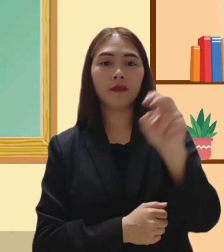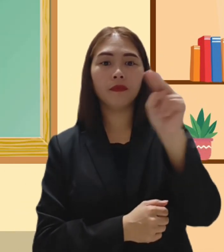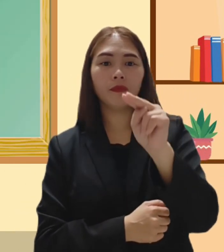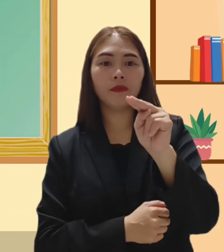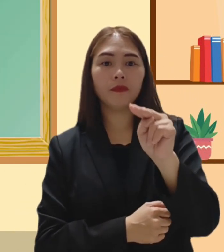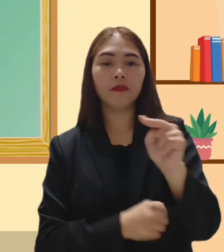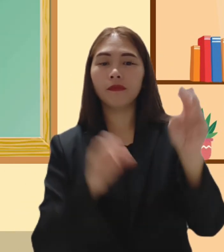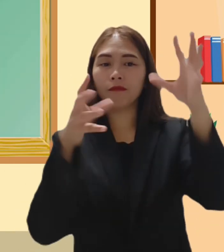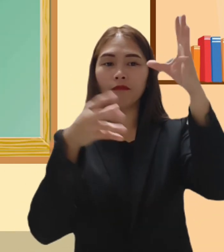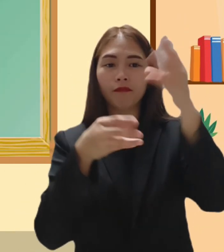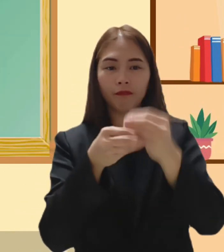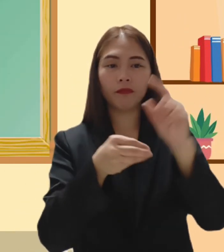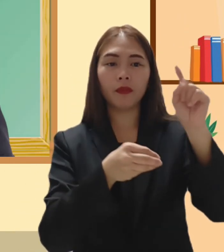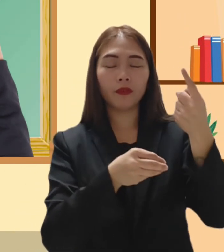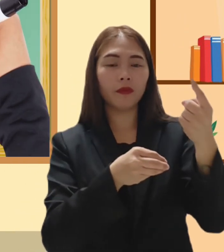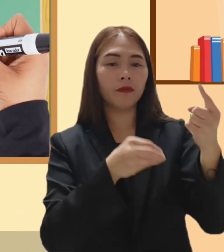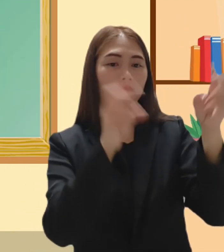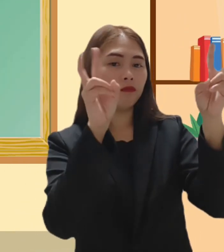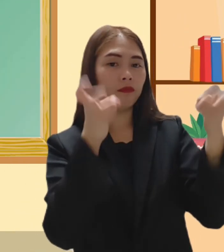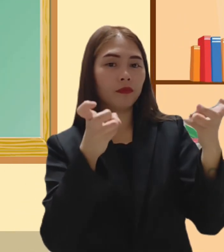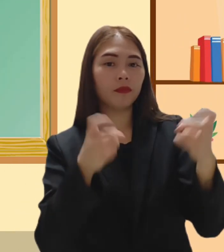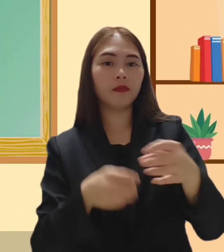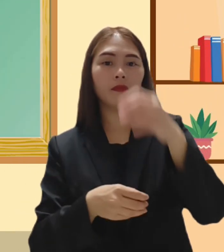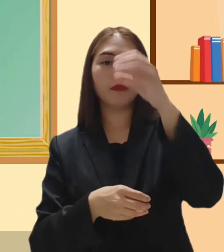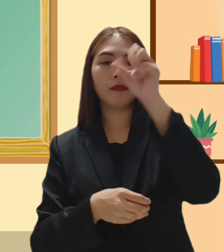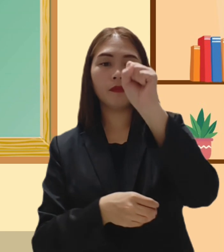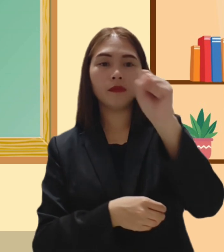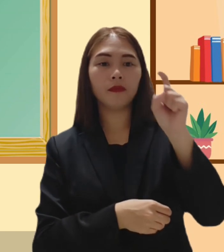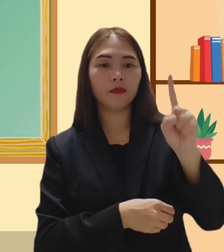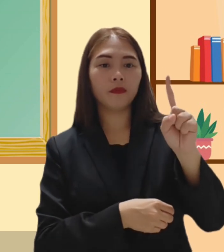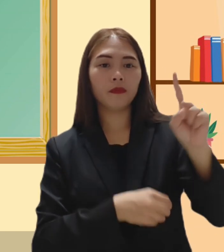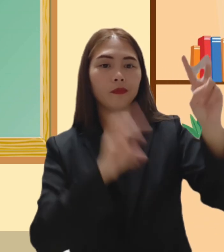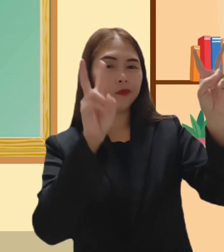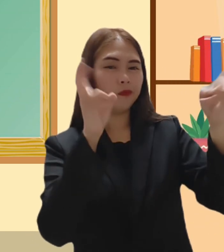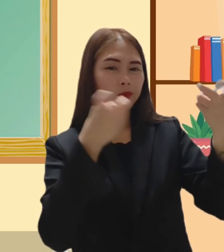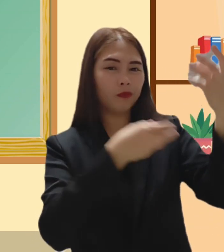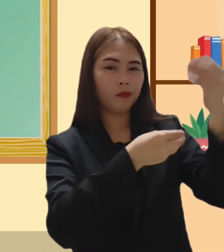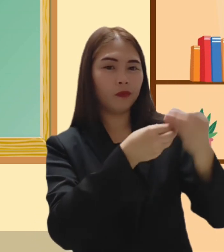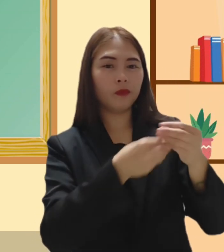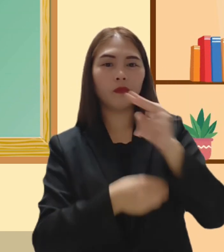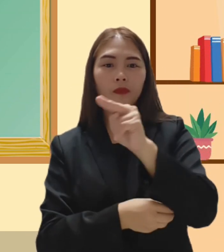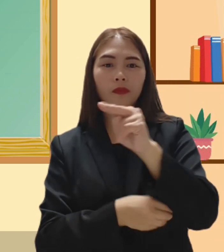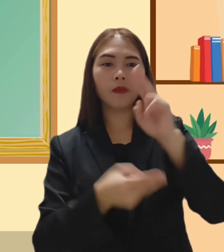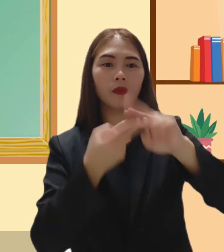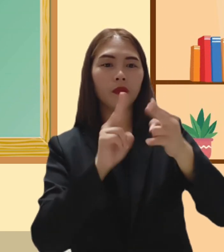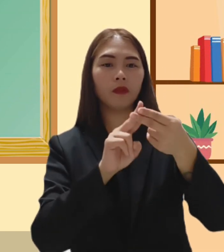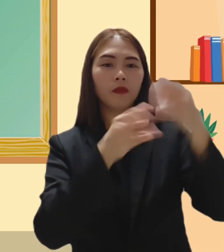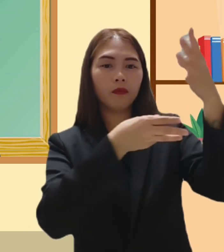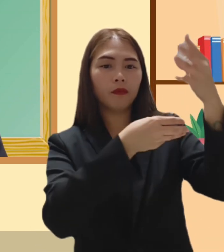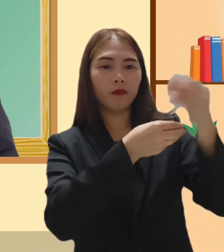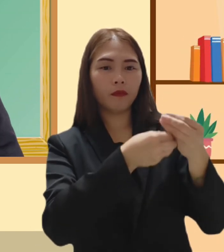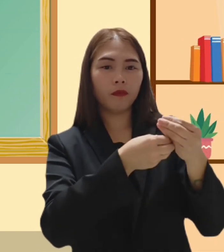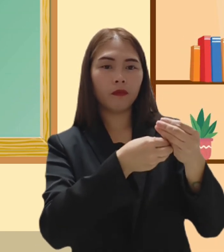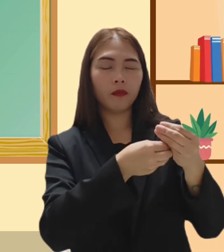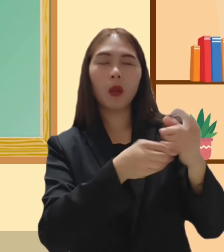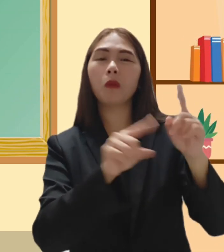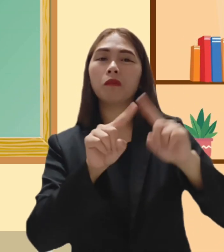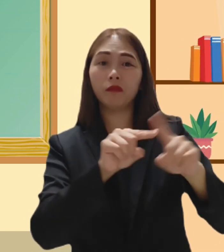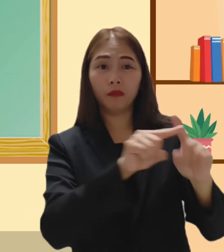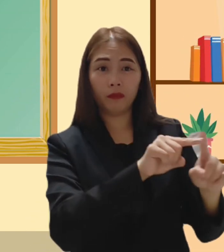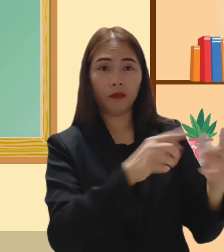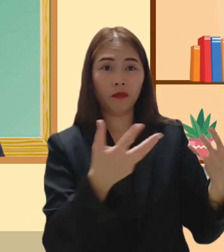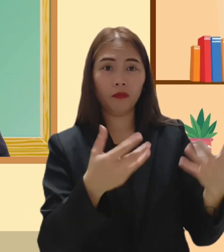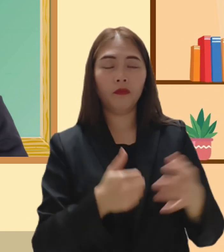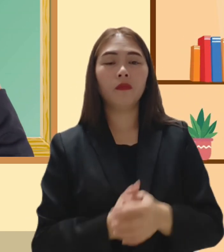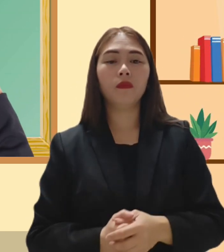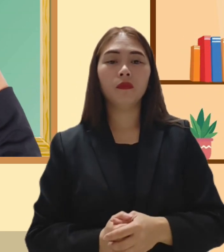where S sub n is the sum of the first n terms, a sub 1 is the first term, n is the number of terms, and d is the